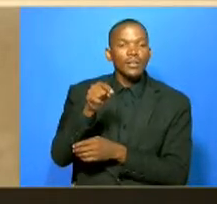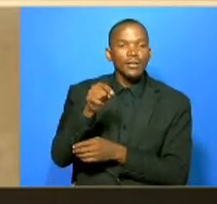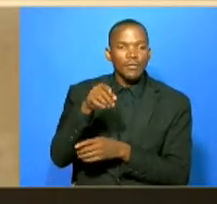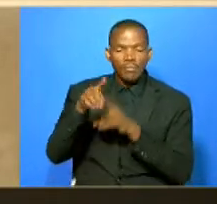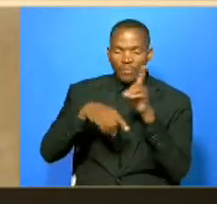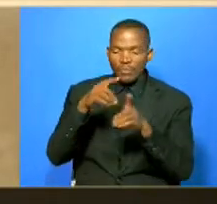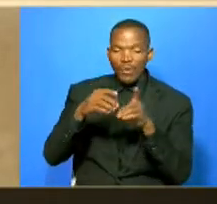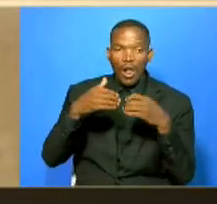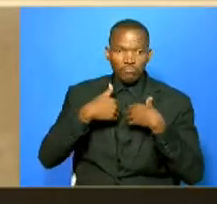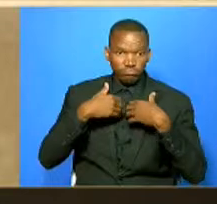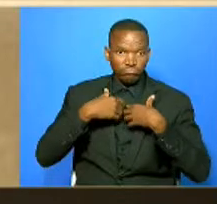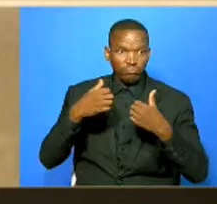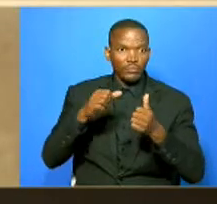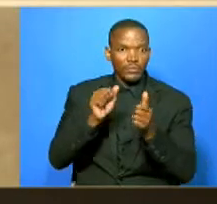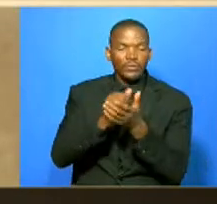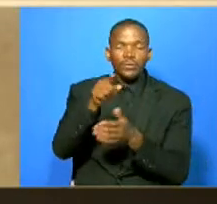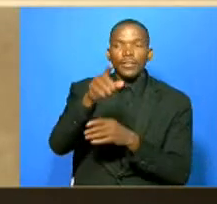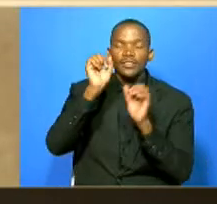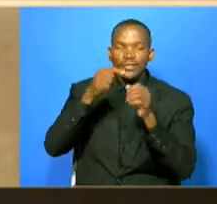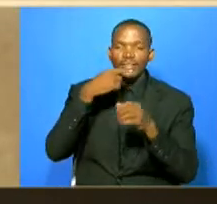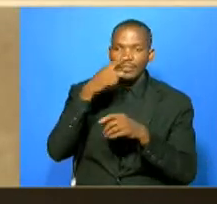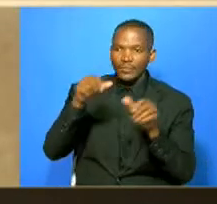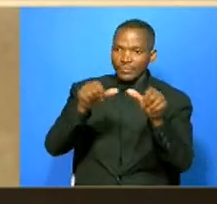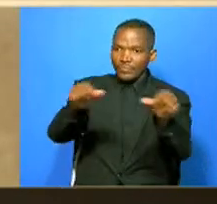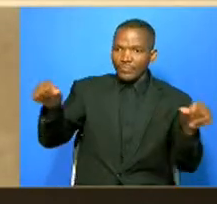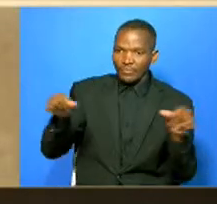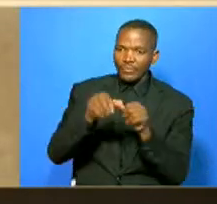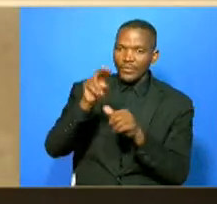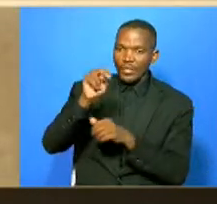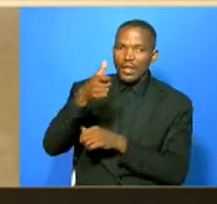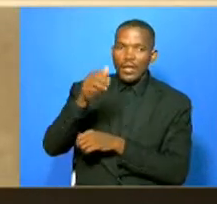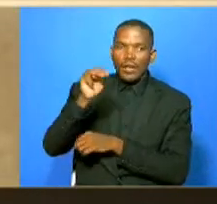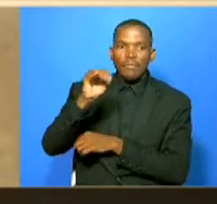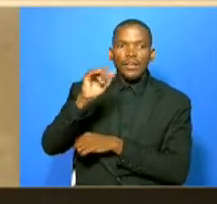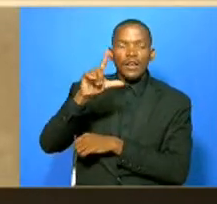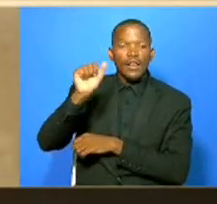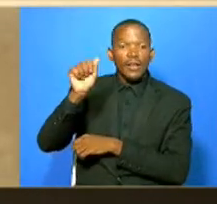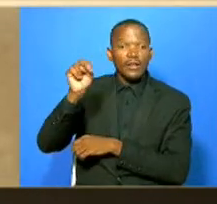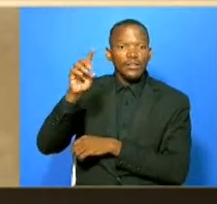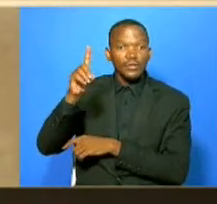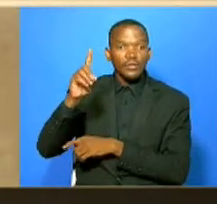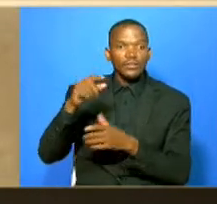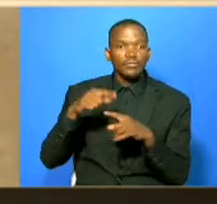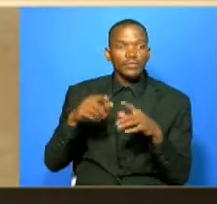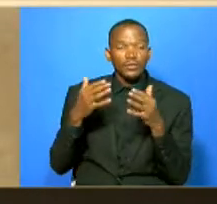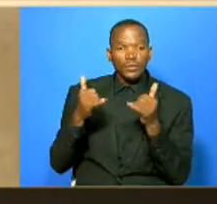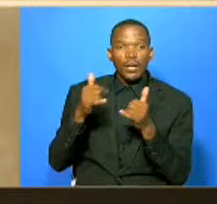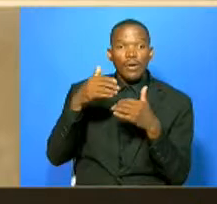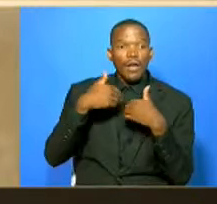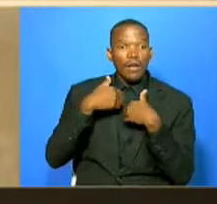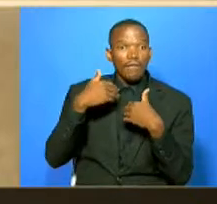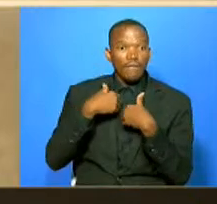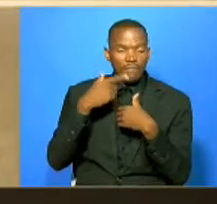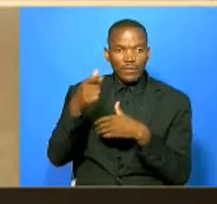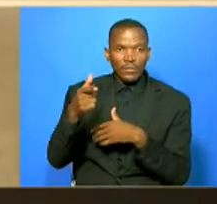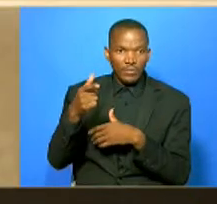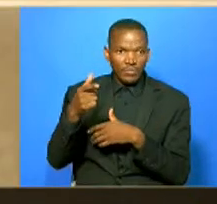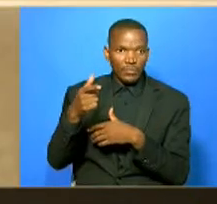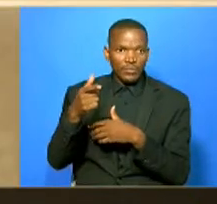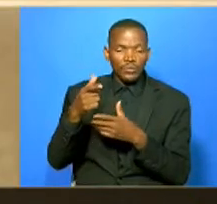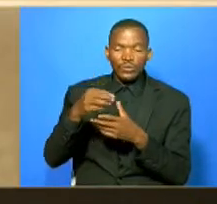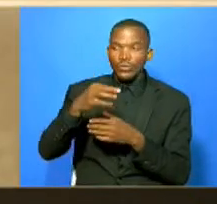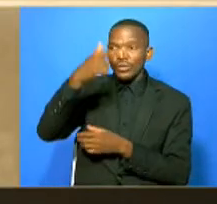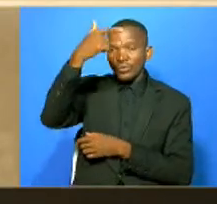We can bear testimony in our region of Ngami land, where we have in excess